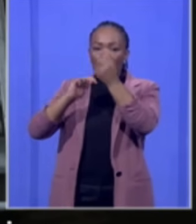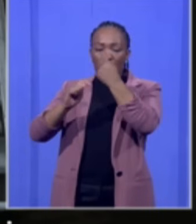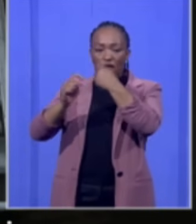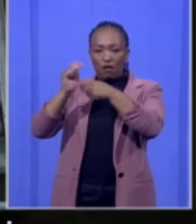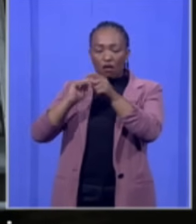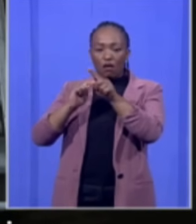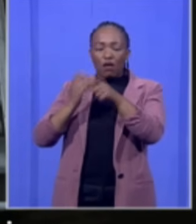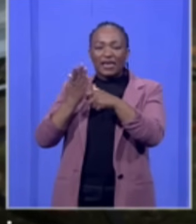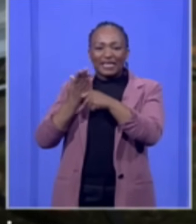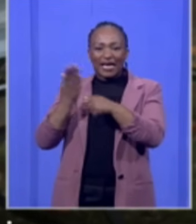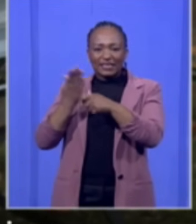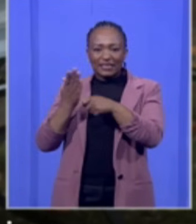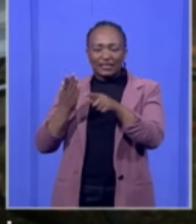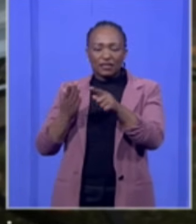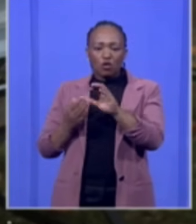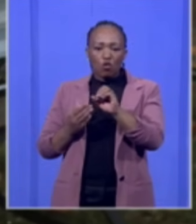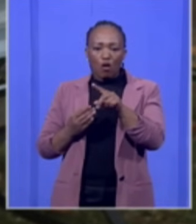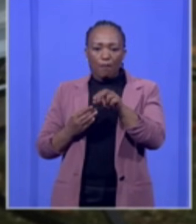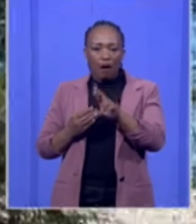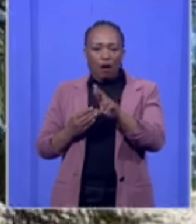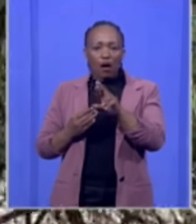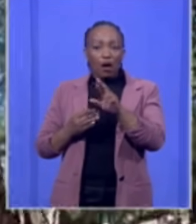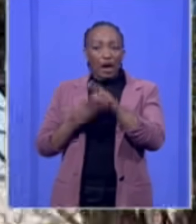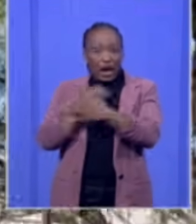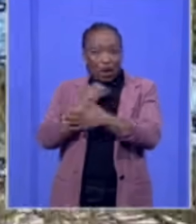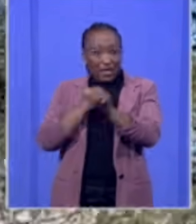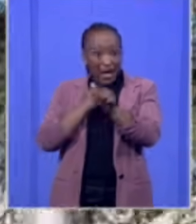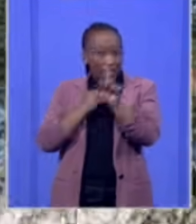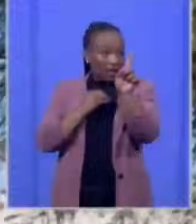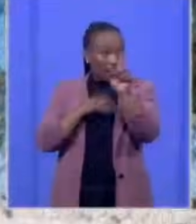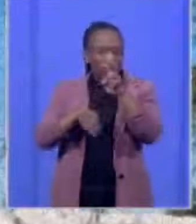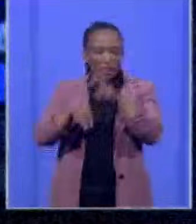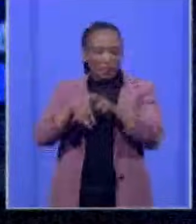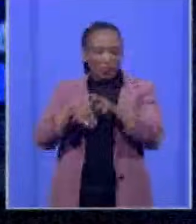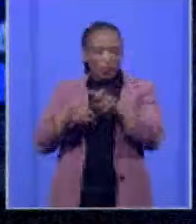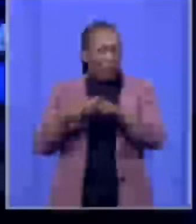a yona ka ha koporo e hlokwa ke dinaha tse ding.